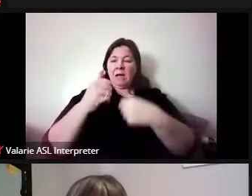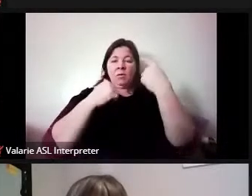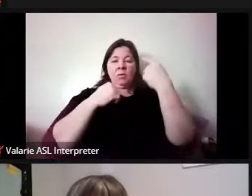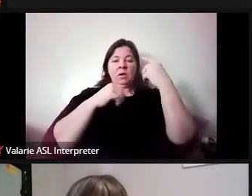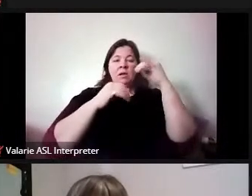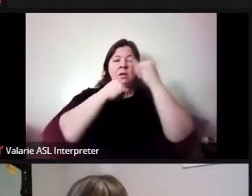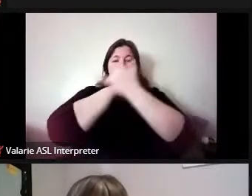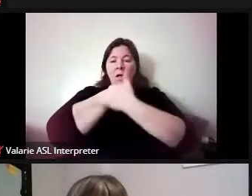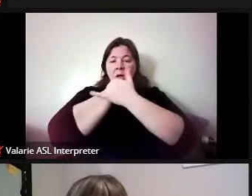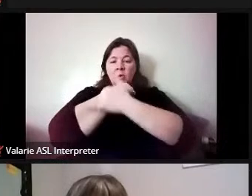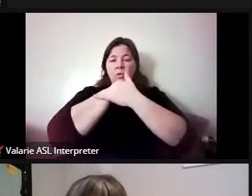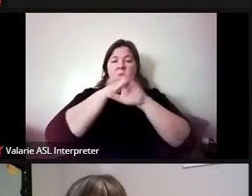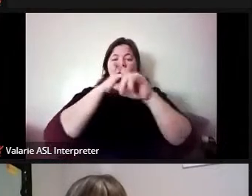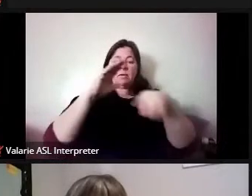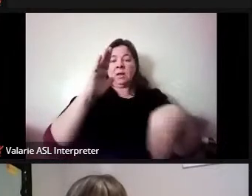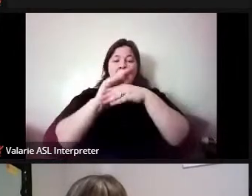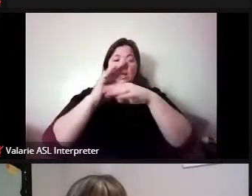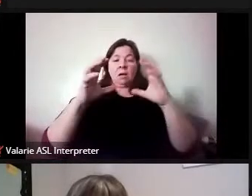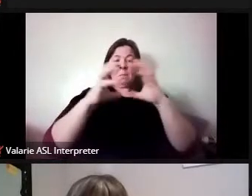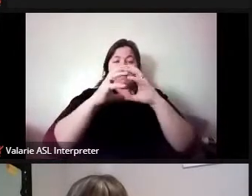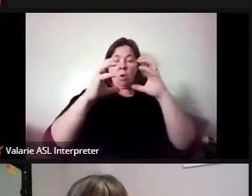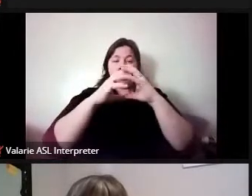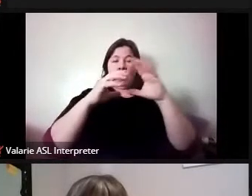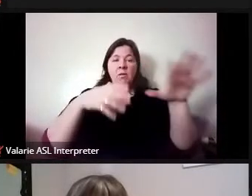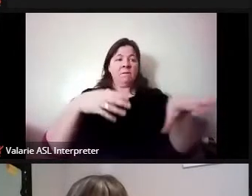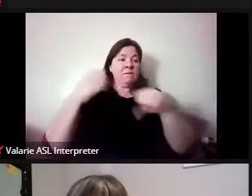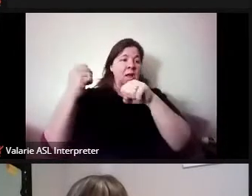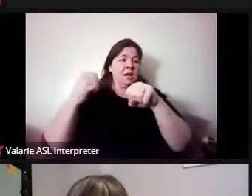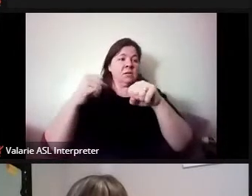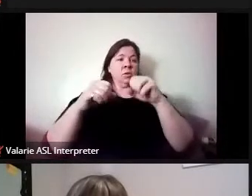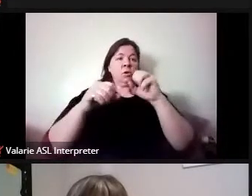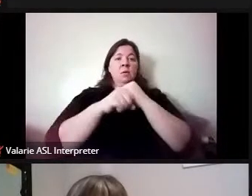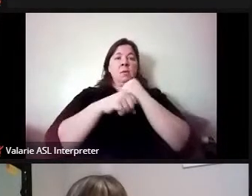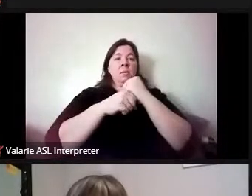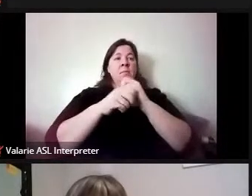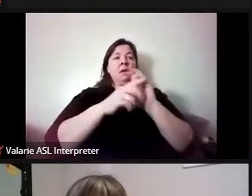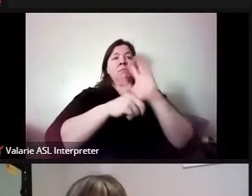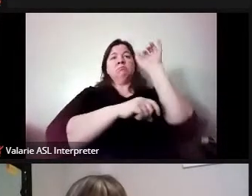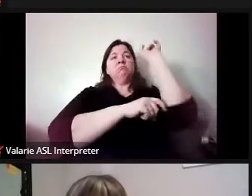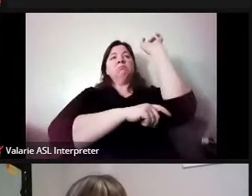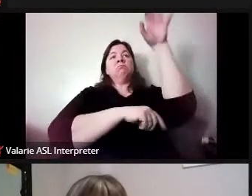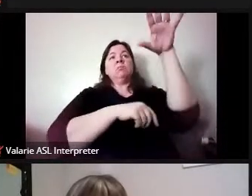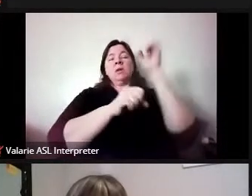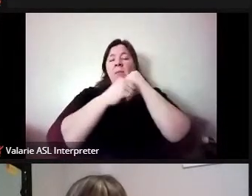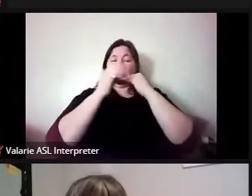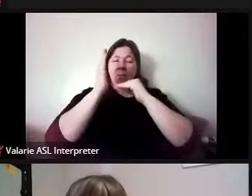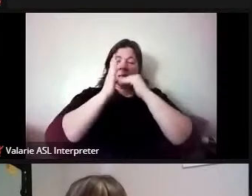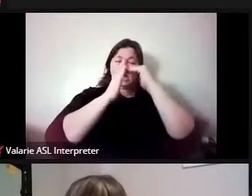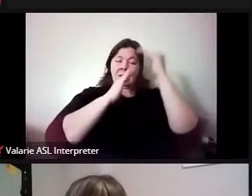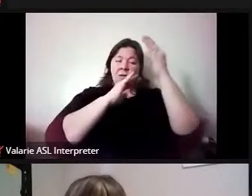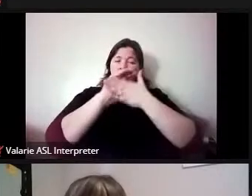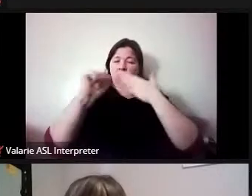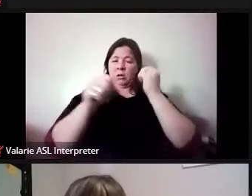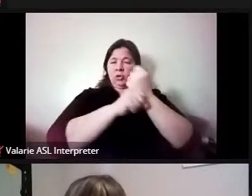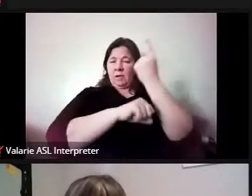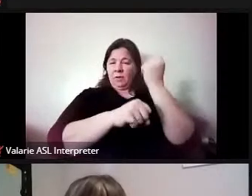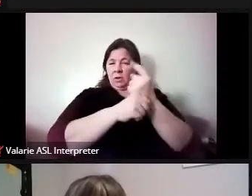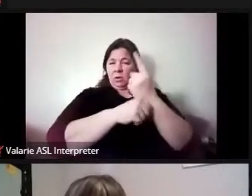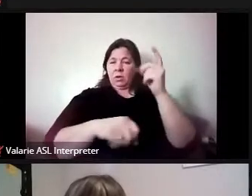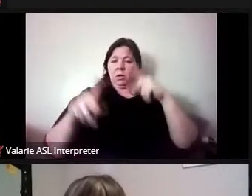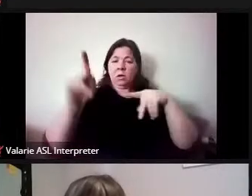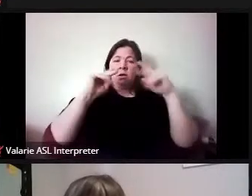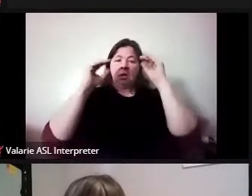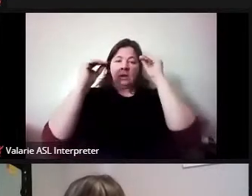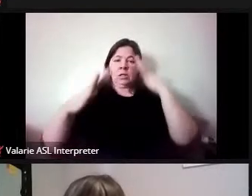country. If you can kick a ball hard or throw a ball fast or make a jump shot, you make millions and millions of dollars a year, and teachers